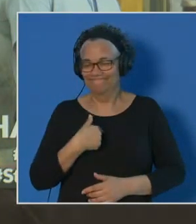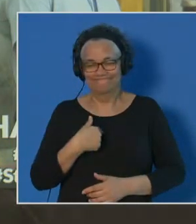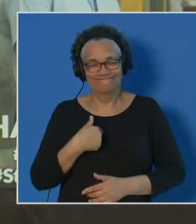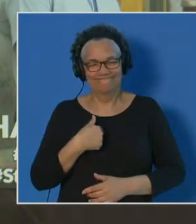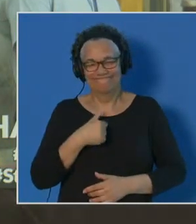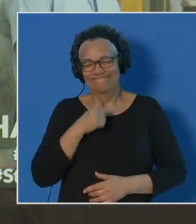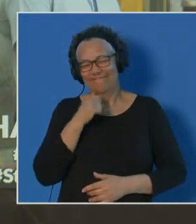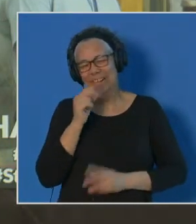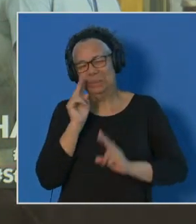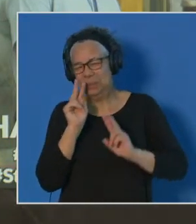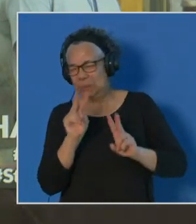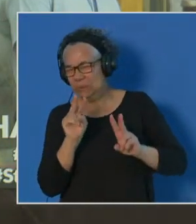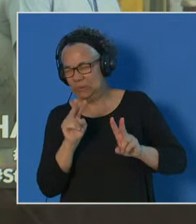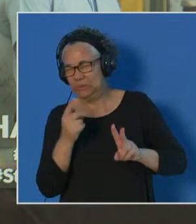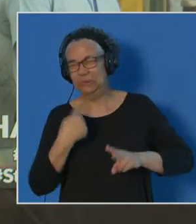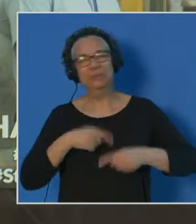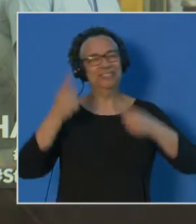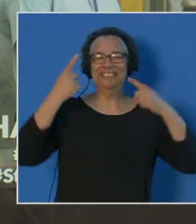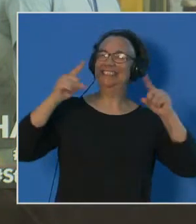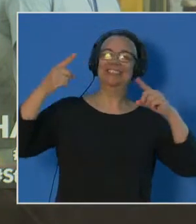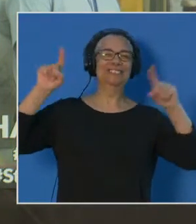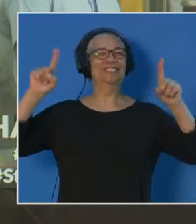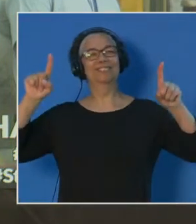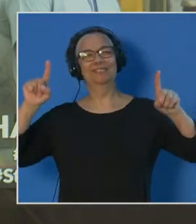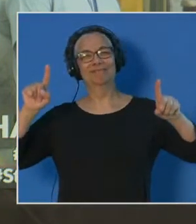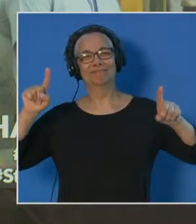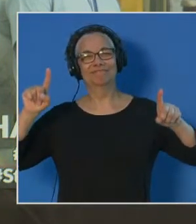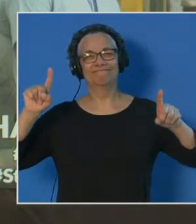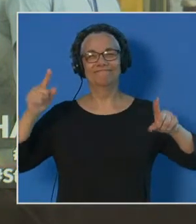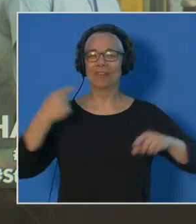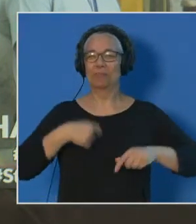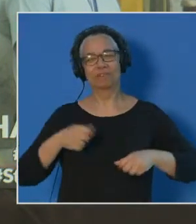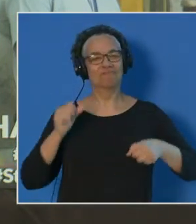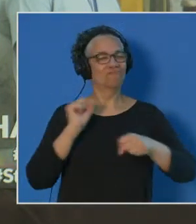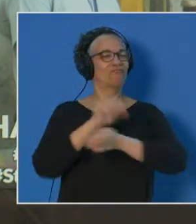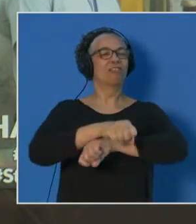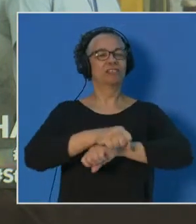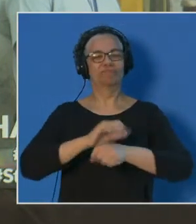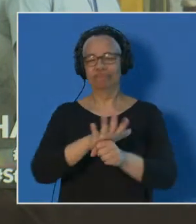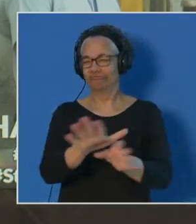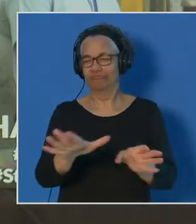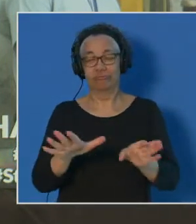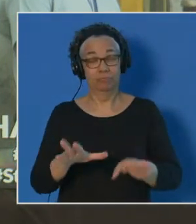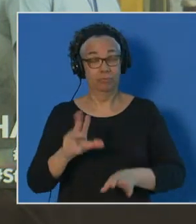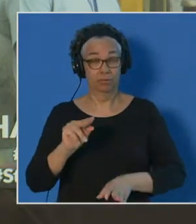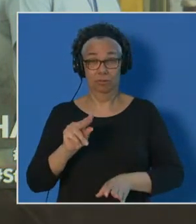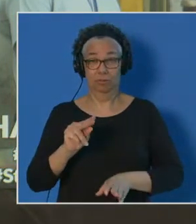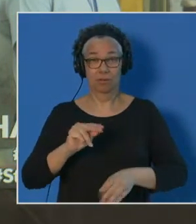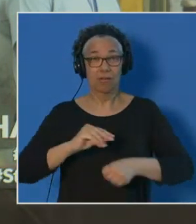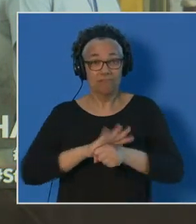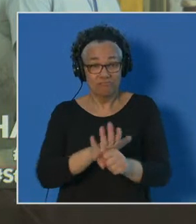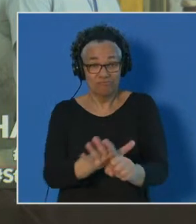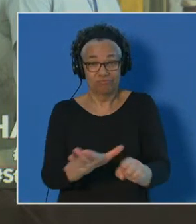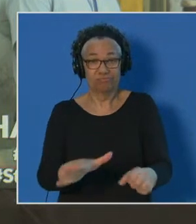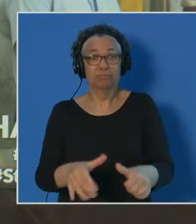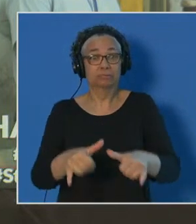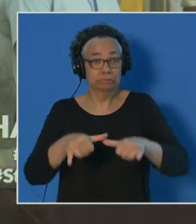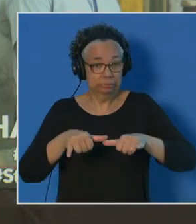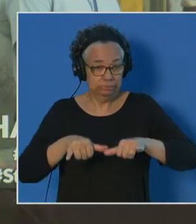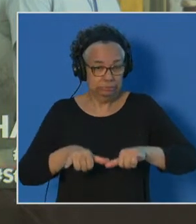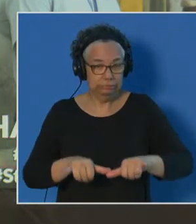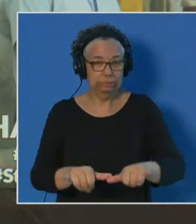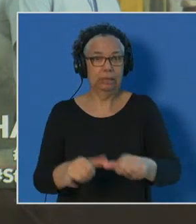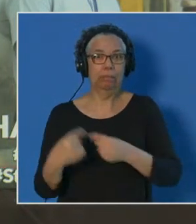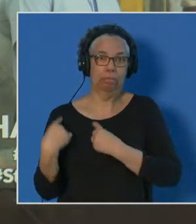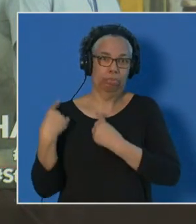this as, oh, yes, we're successful. Oh, yes, we've defeated the coronavirus. The coronavirus is going to be with us for a very long time.